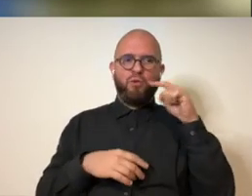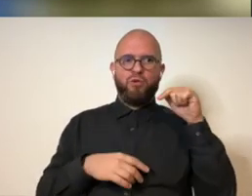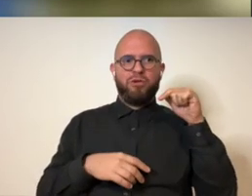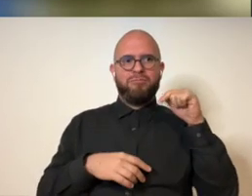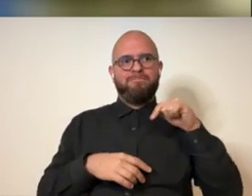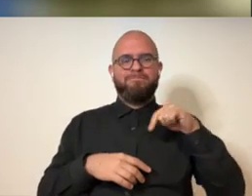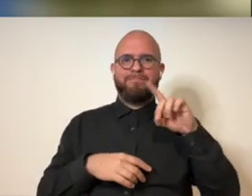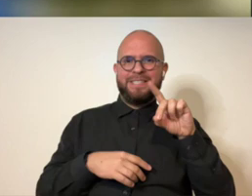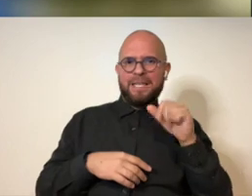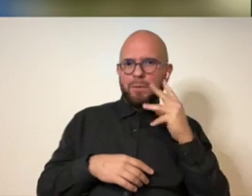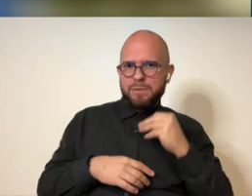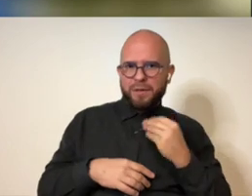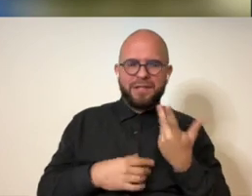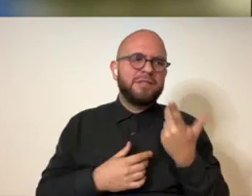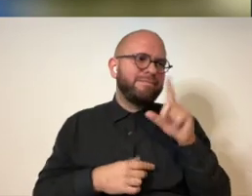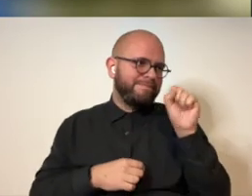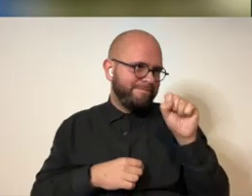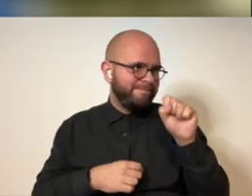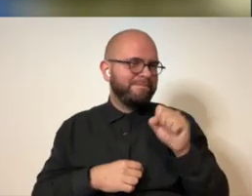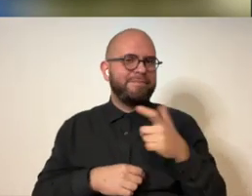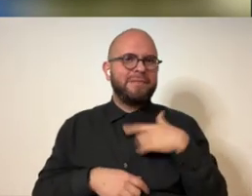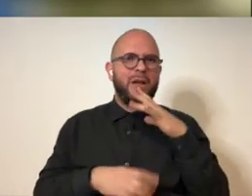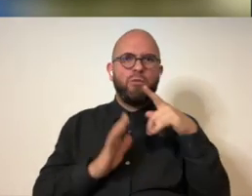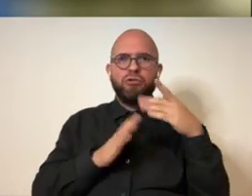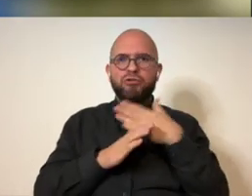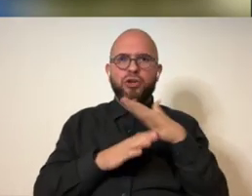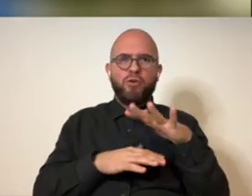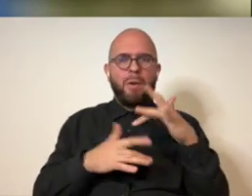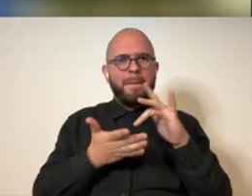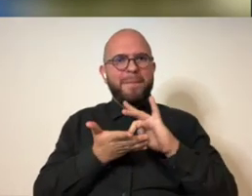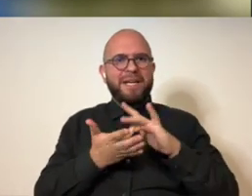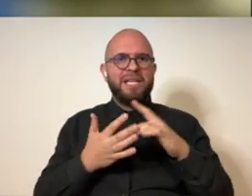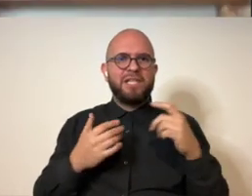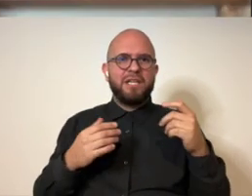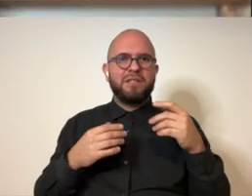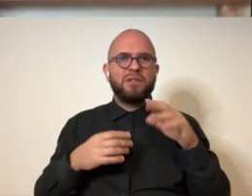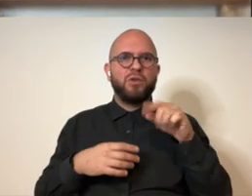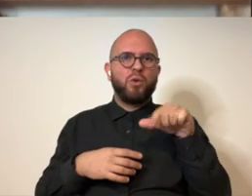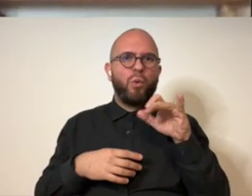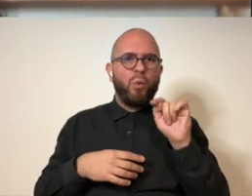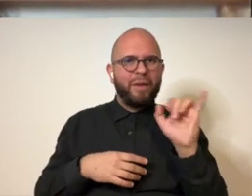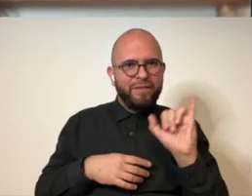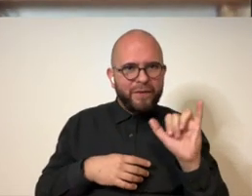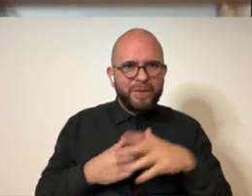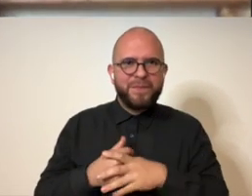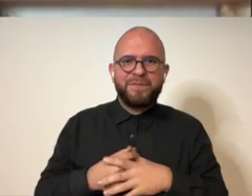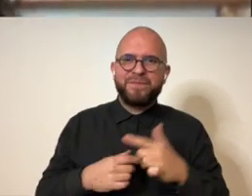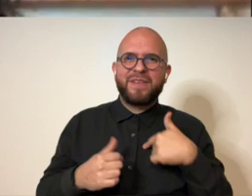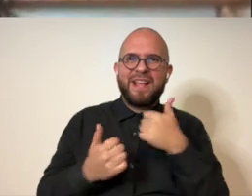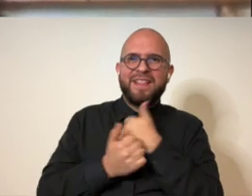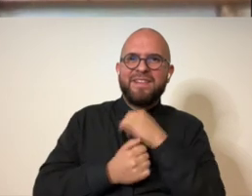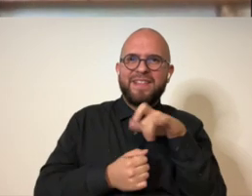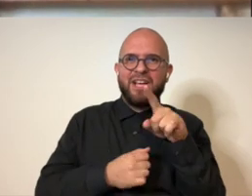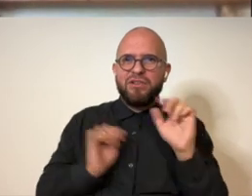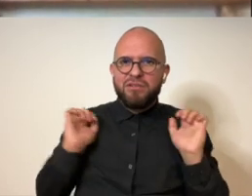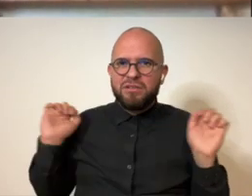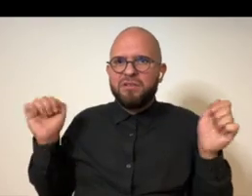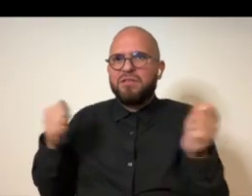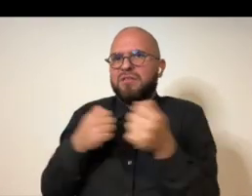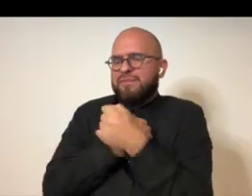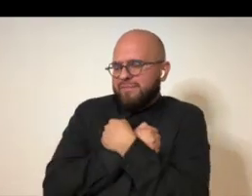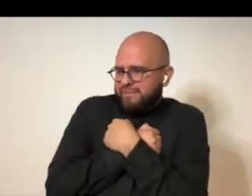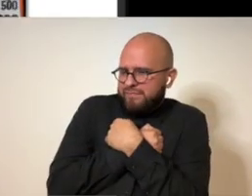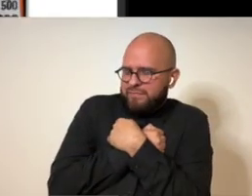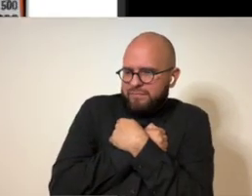but yeah. It's especially a thing that's considered a disabled experience. Absolutely. I'm going to share your medication quilt as